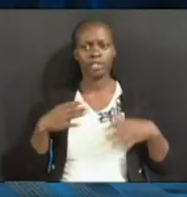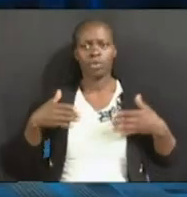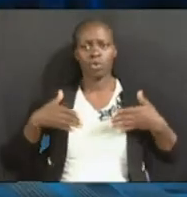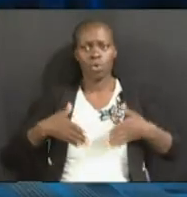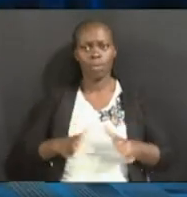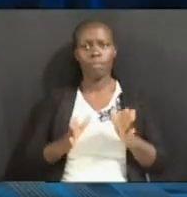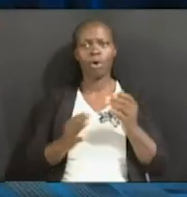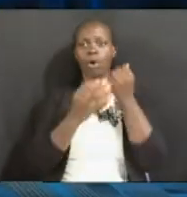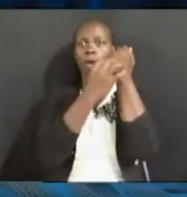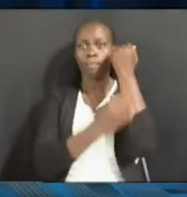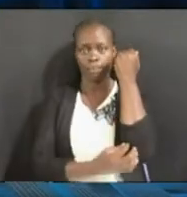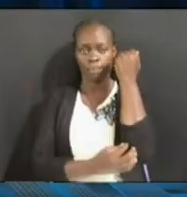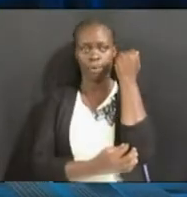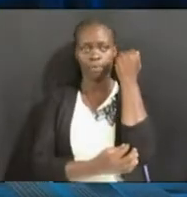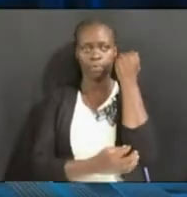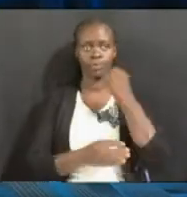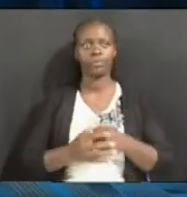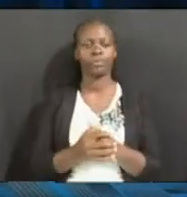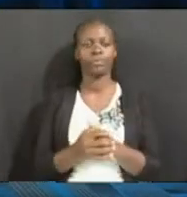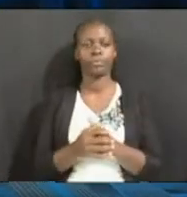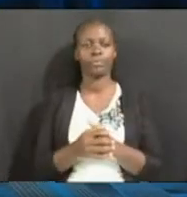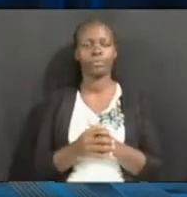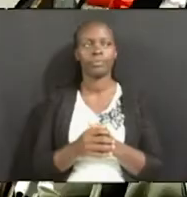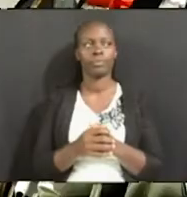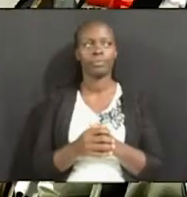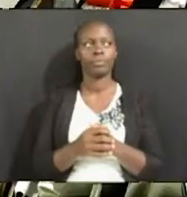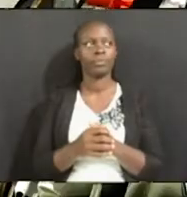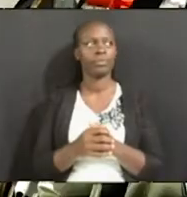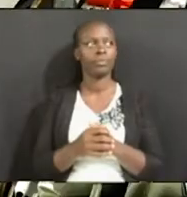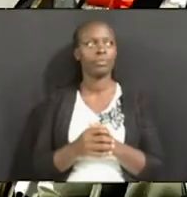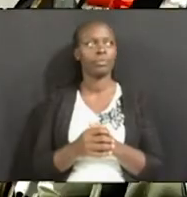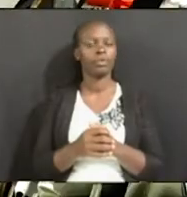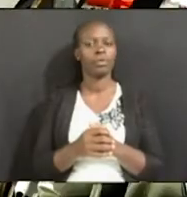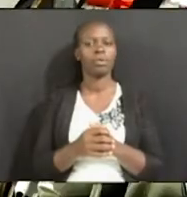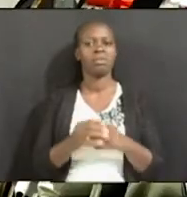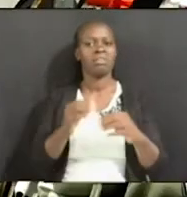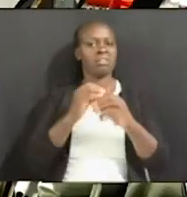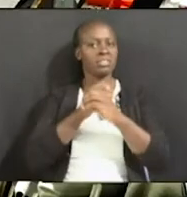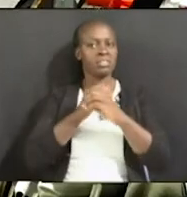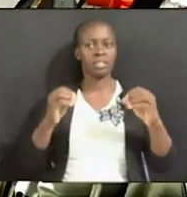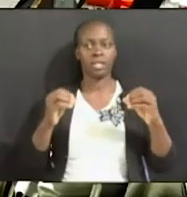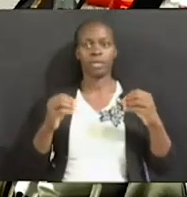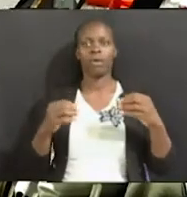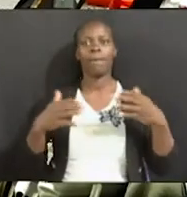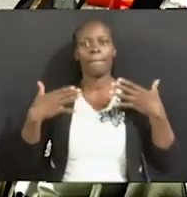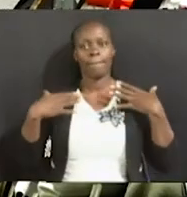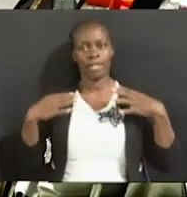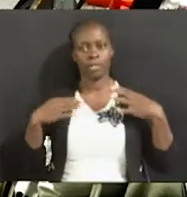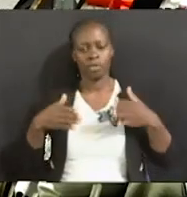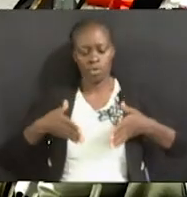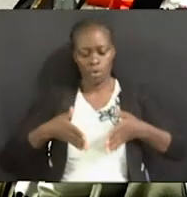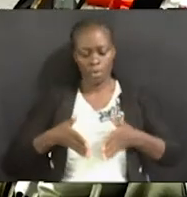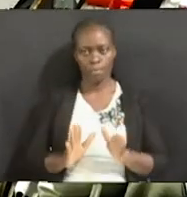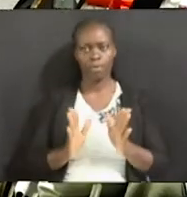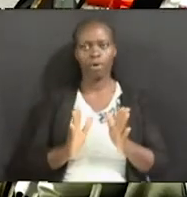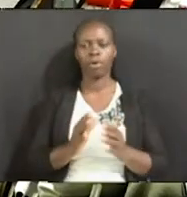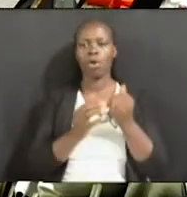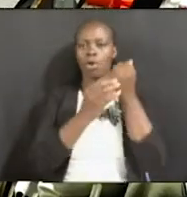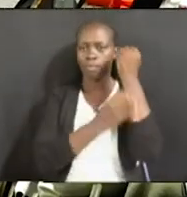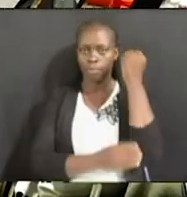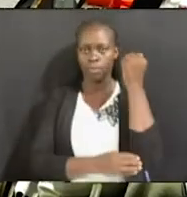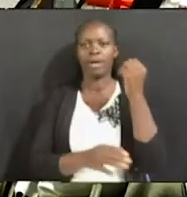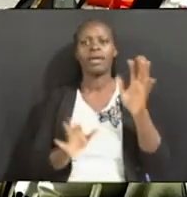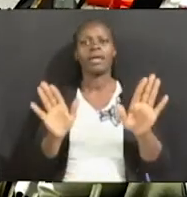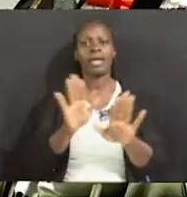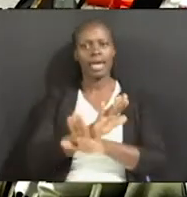This side is wondering, let me try this one. No one was born poor. Everyone was born